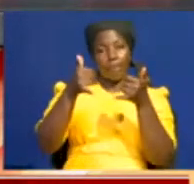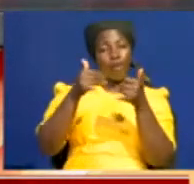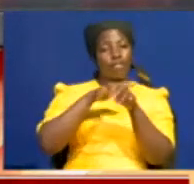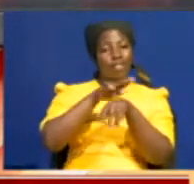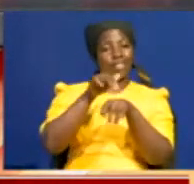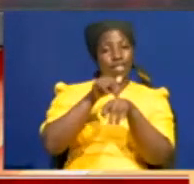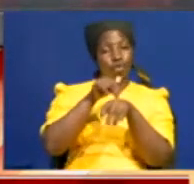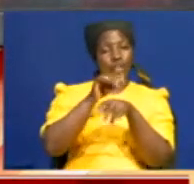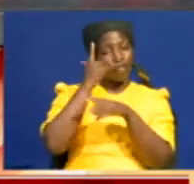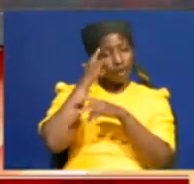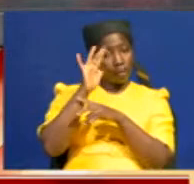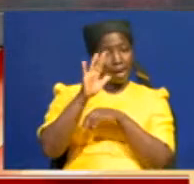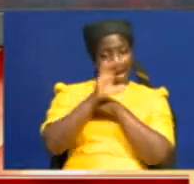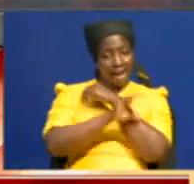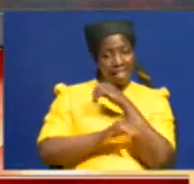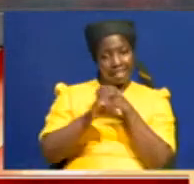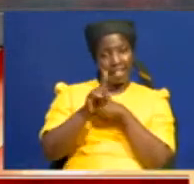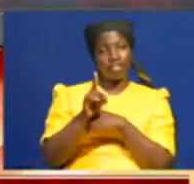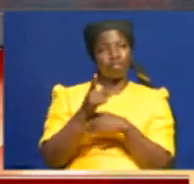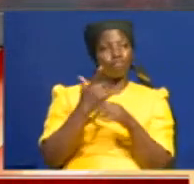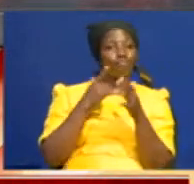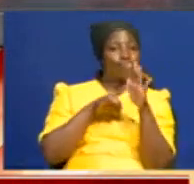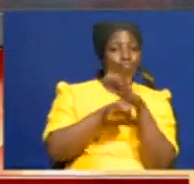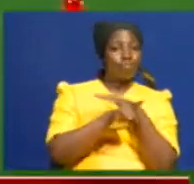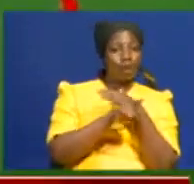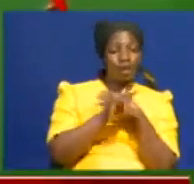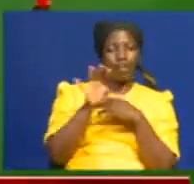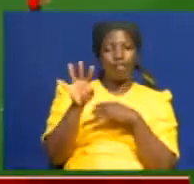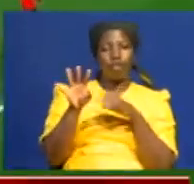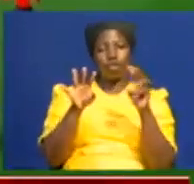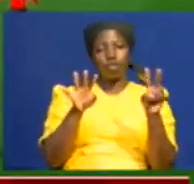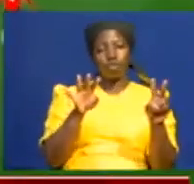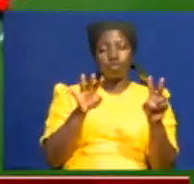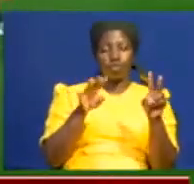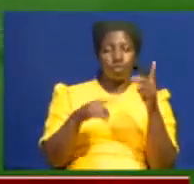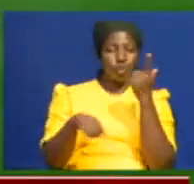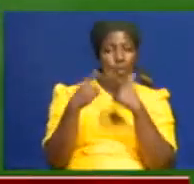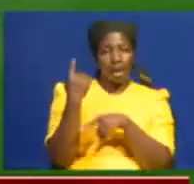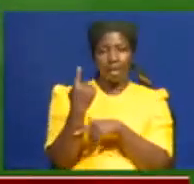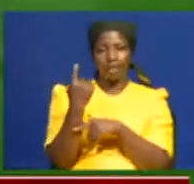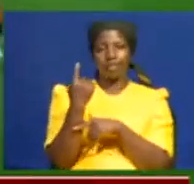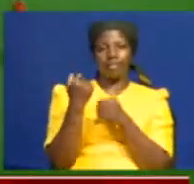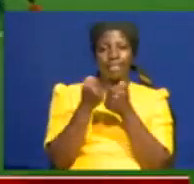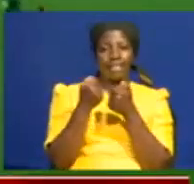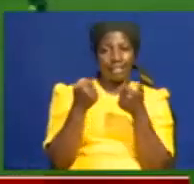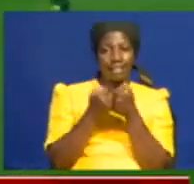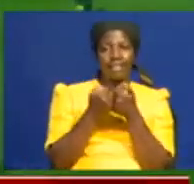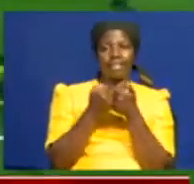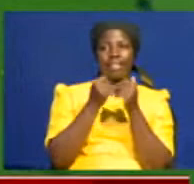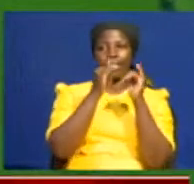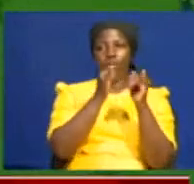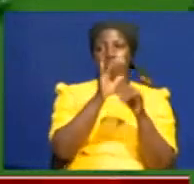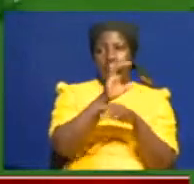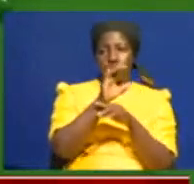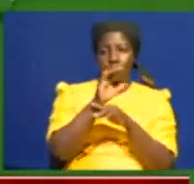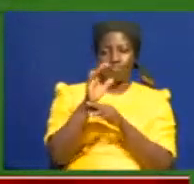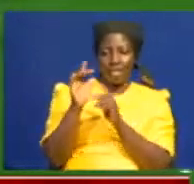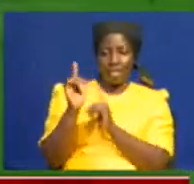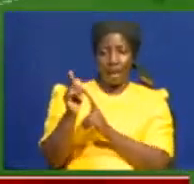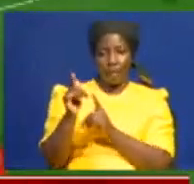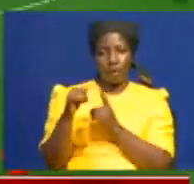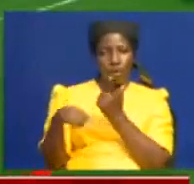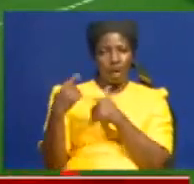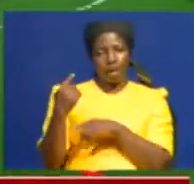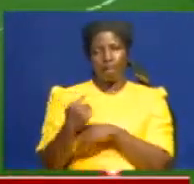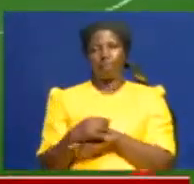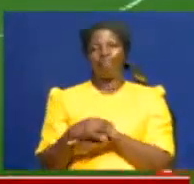who netted a brace in Liverpool's 4-2 win over Newcastle in Monday night's English Premier League game at Anfield, says after the